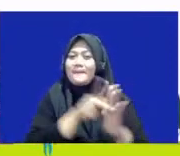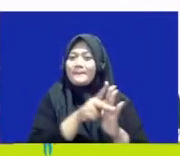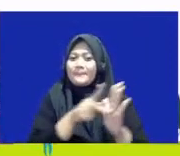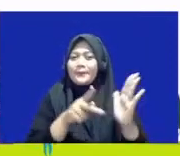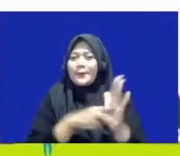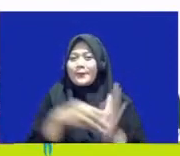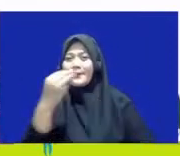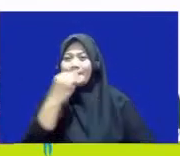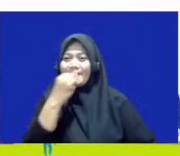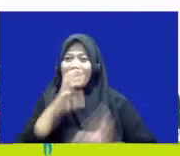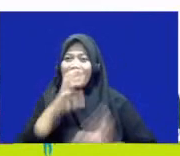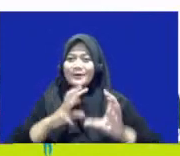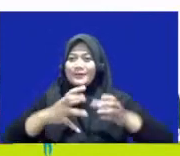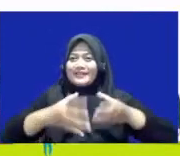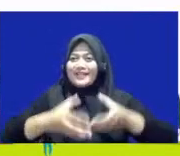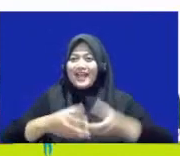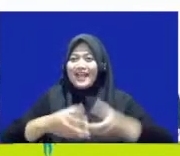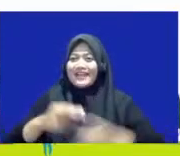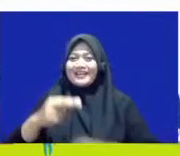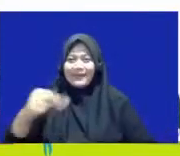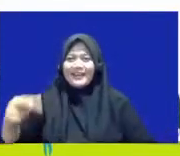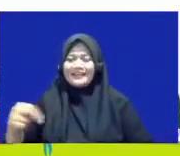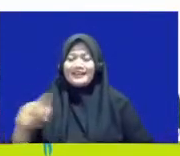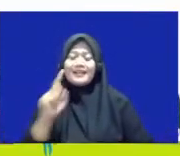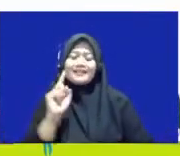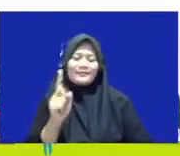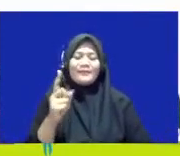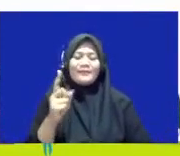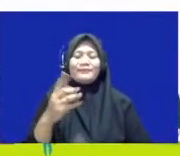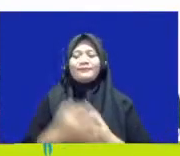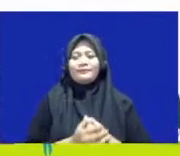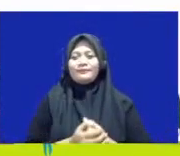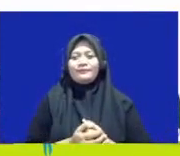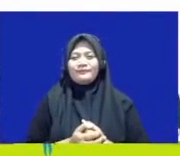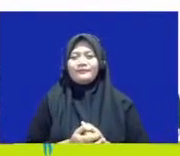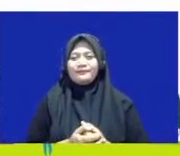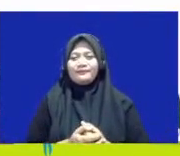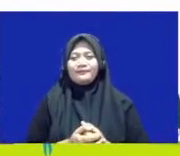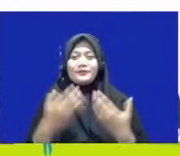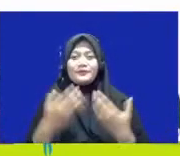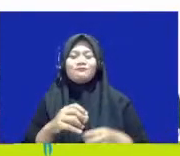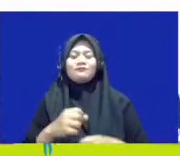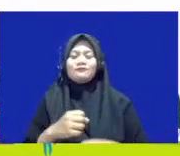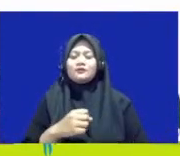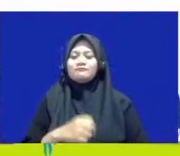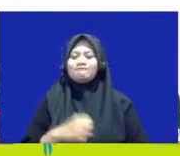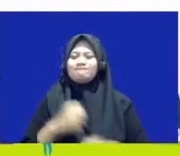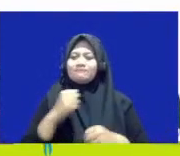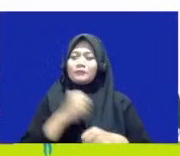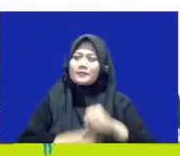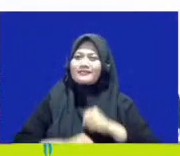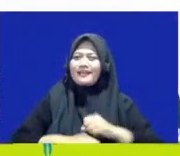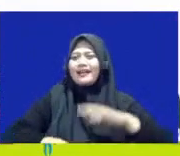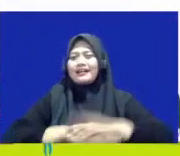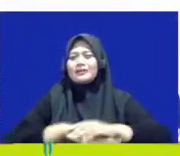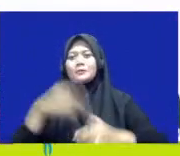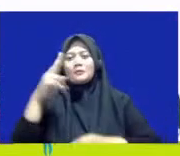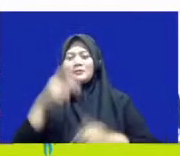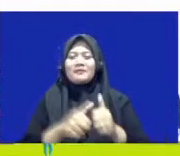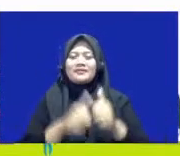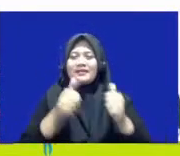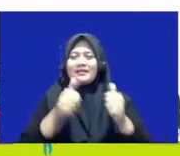lot of work into preparing for this event. Stay well, stay